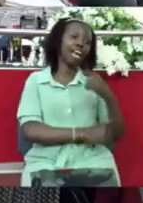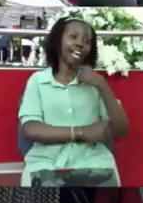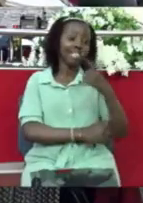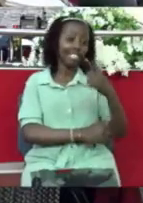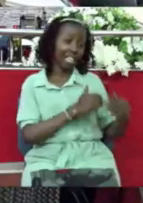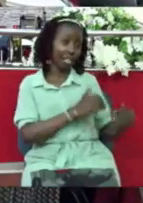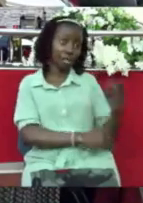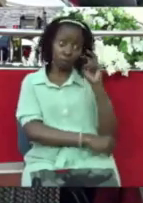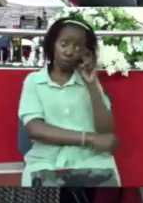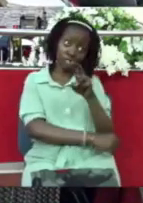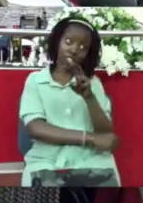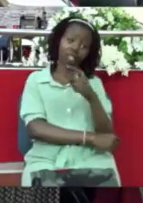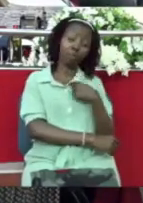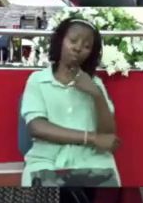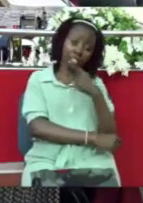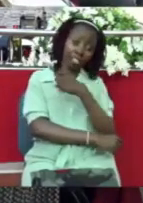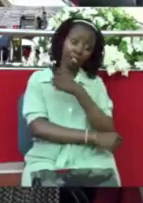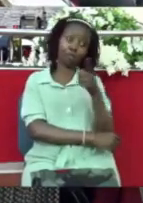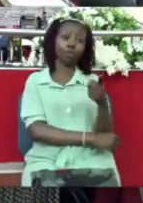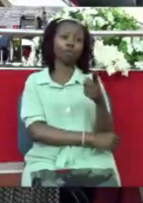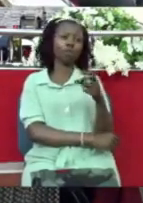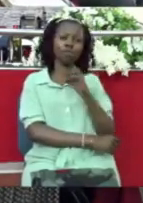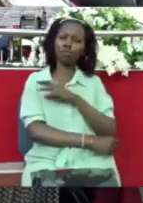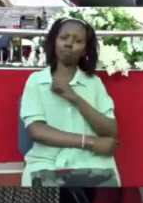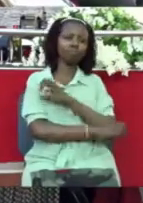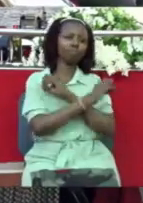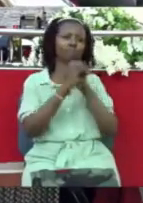see, I told you, fear not.